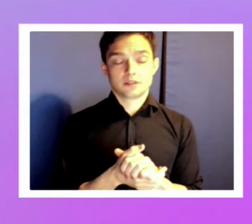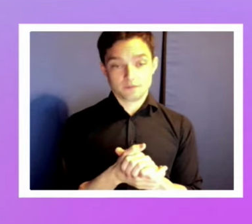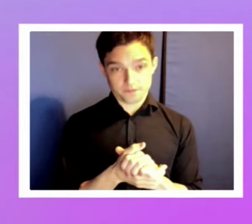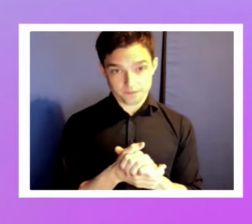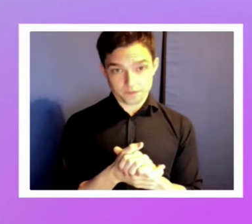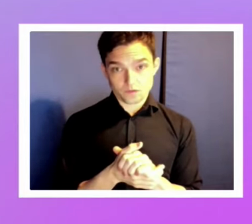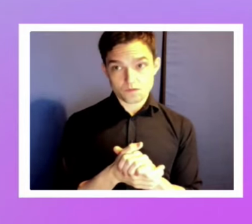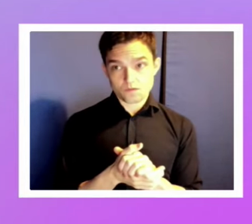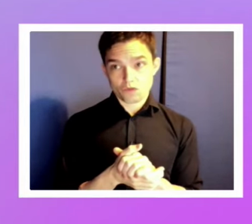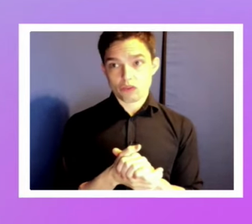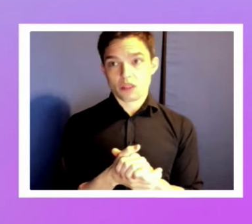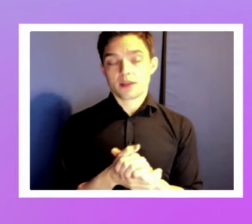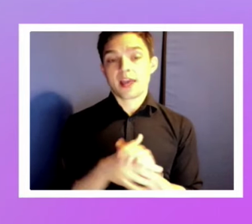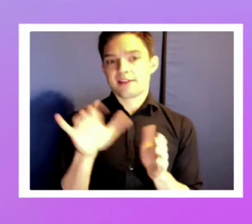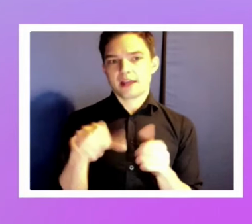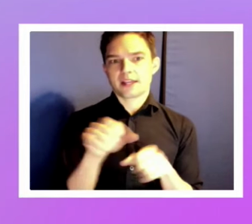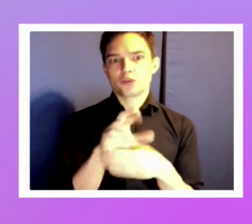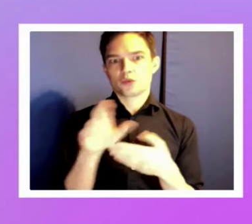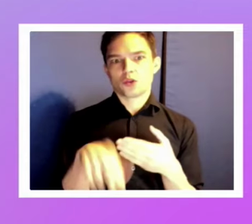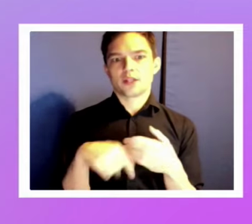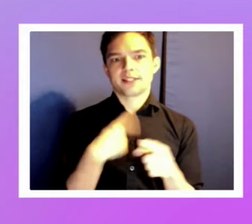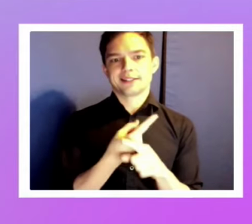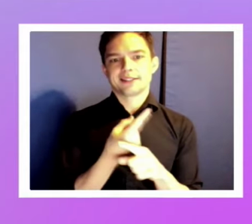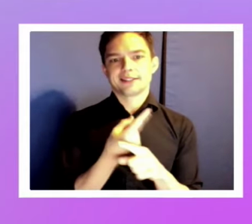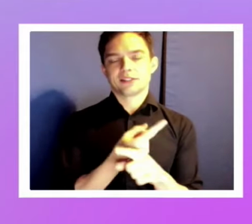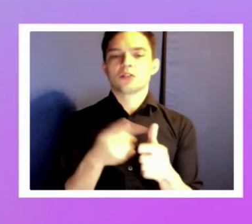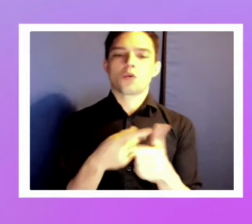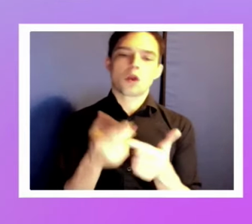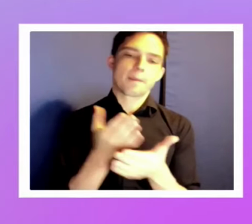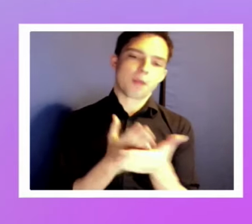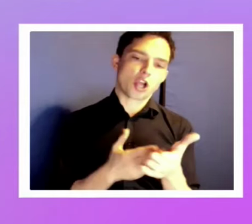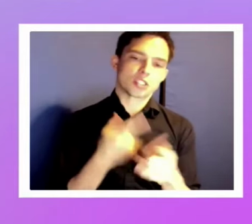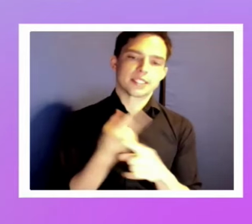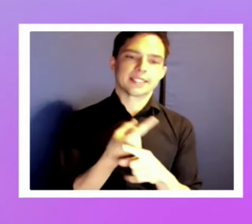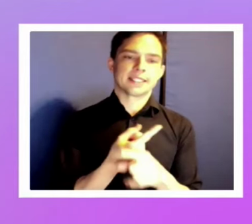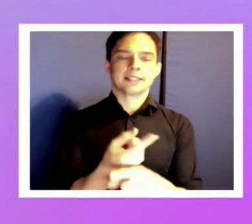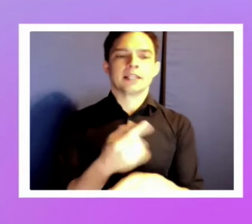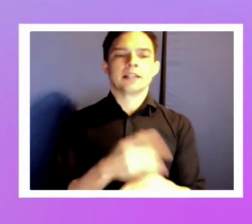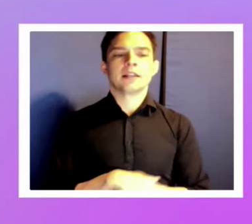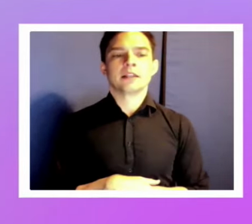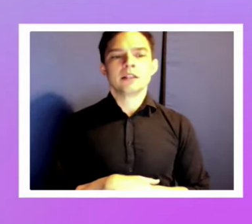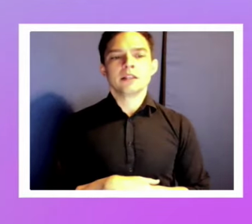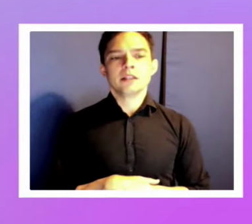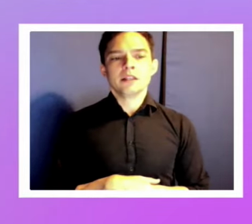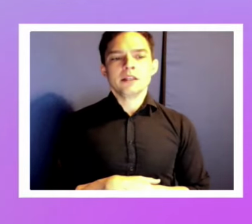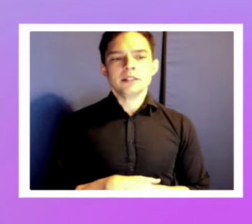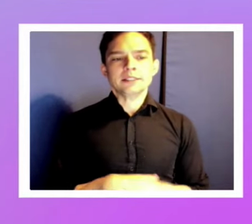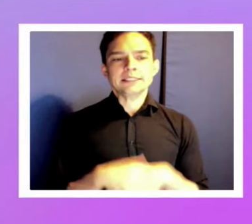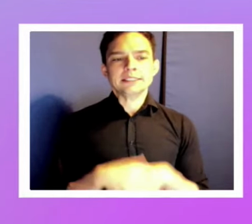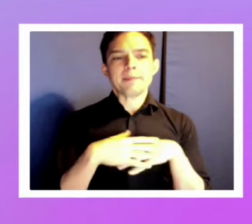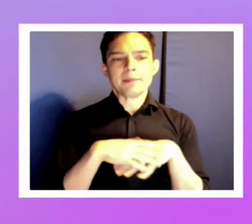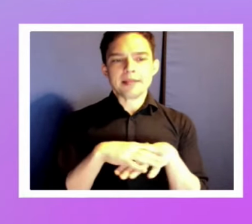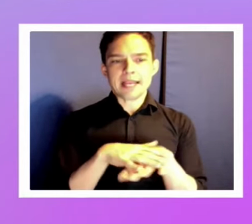This can result in a consistent or a partially consistent